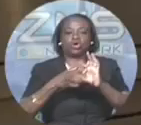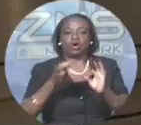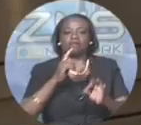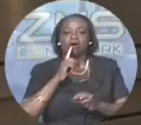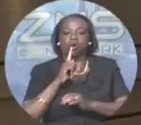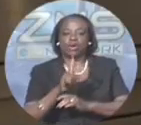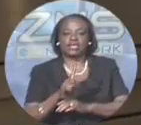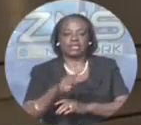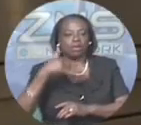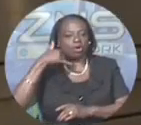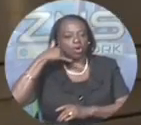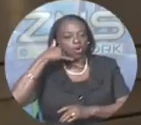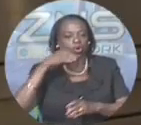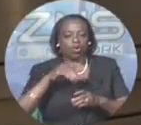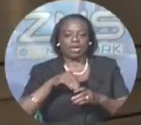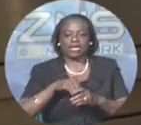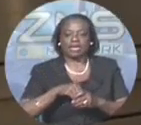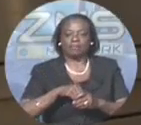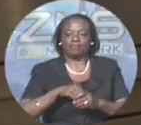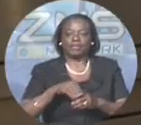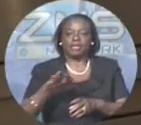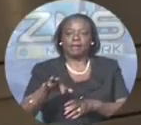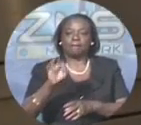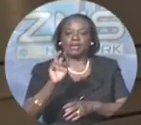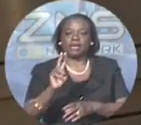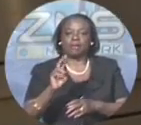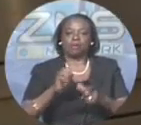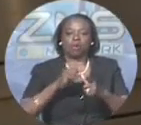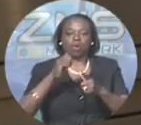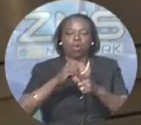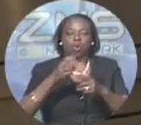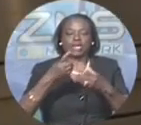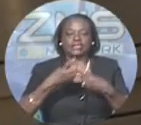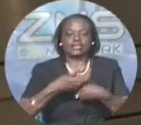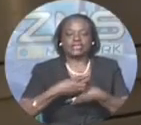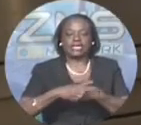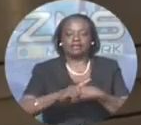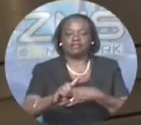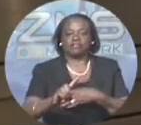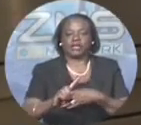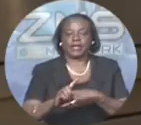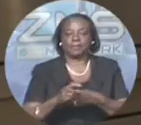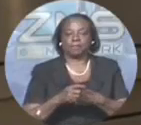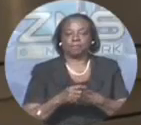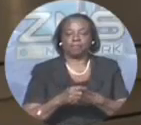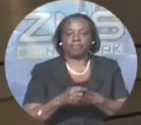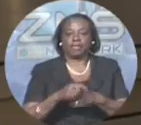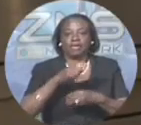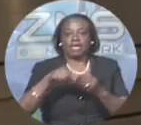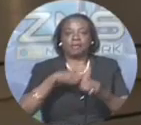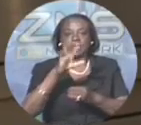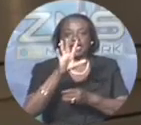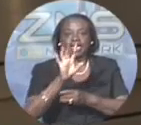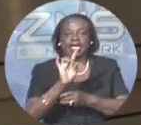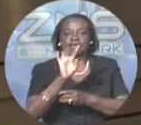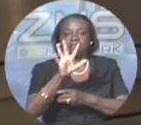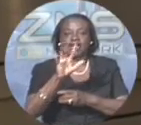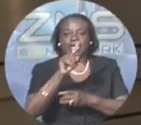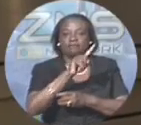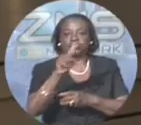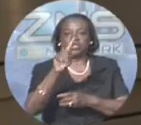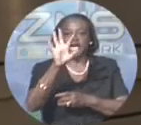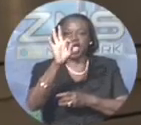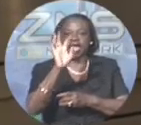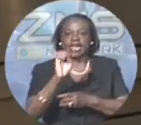call-in, whether it's for pickup or delivery, because we do delivery as well. So I'd say about 85 to 90% of my